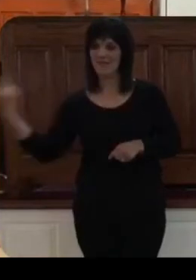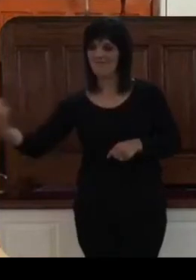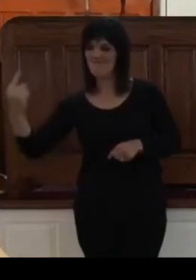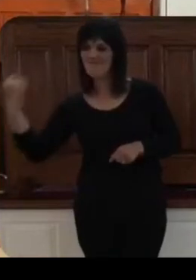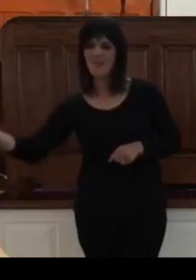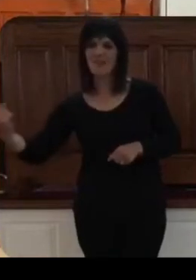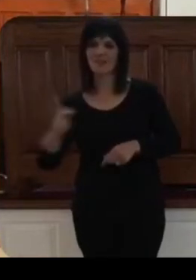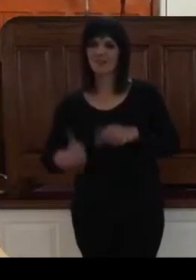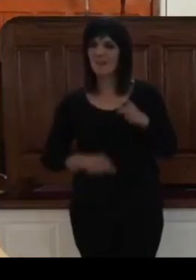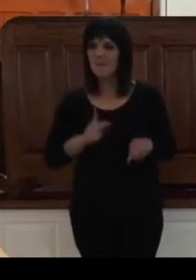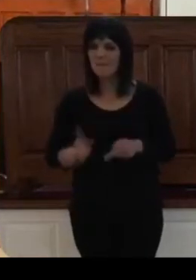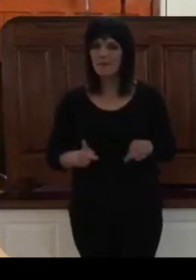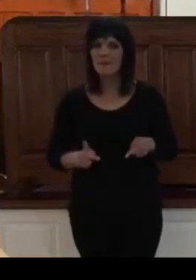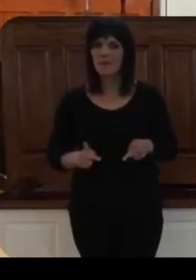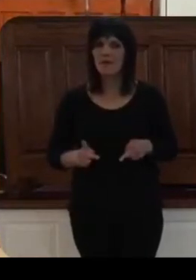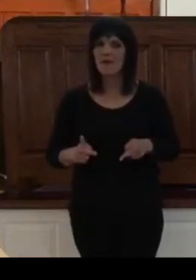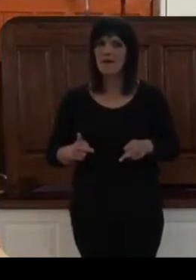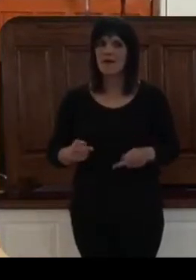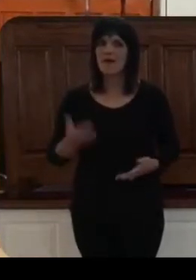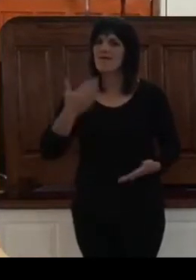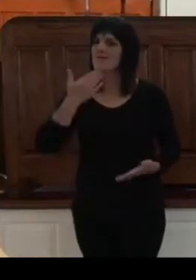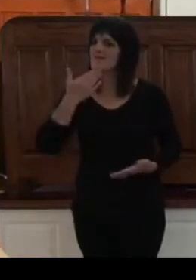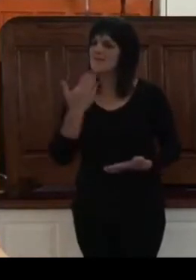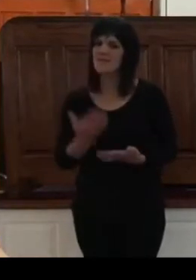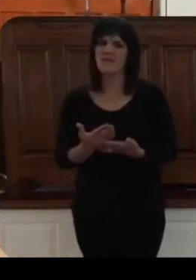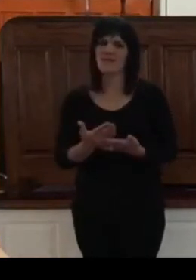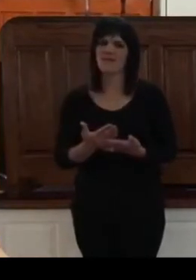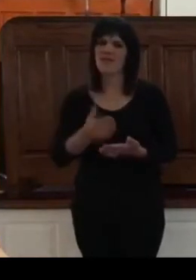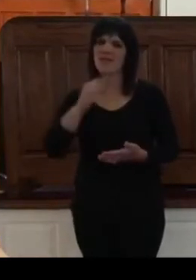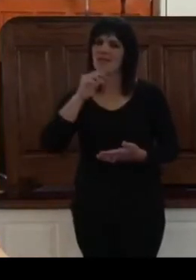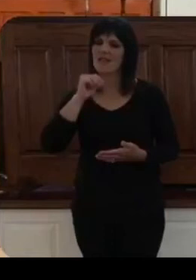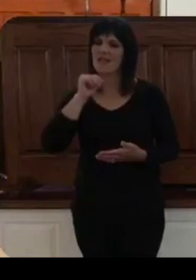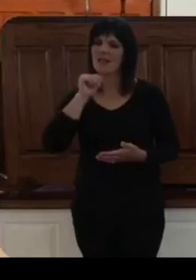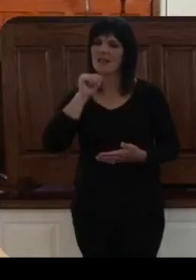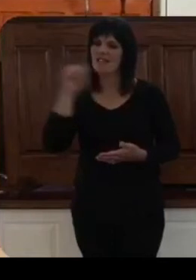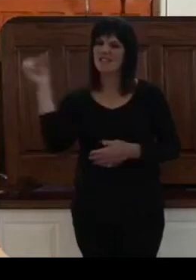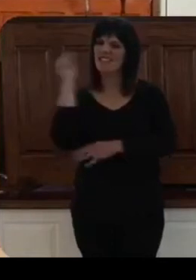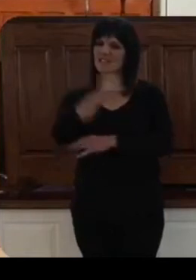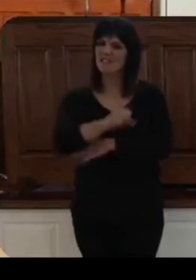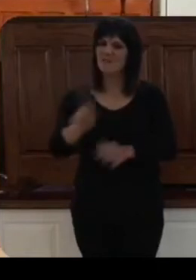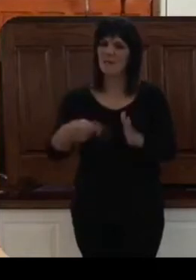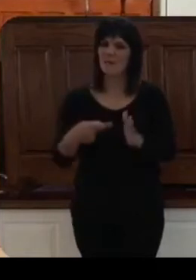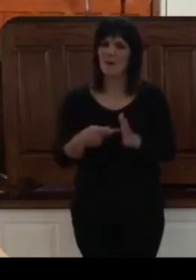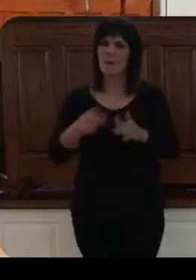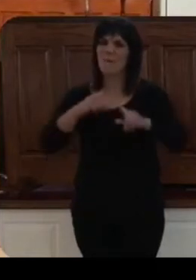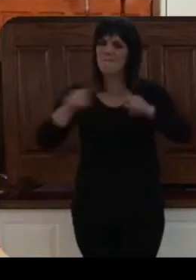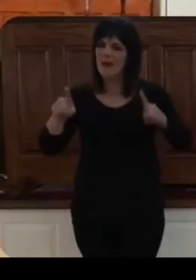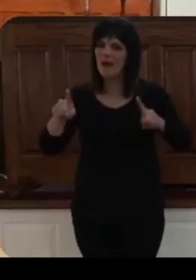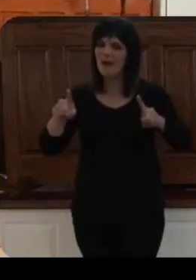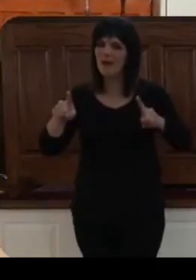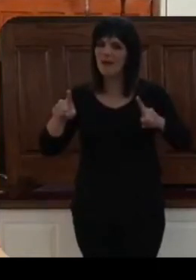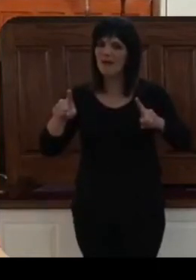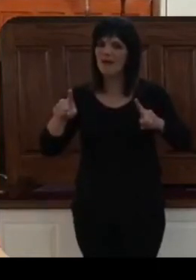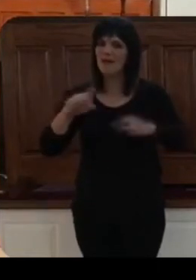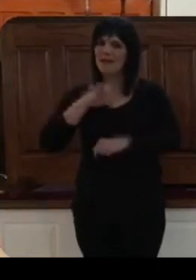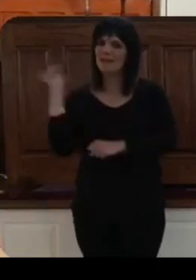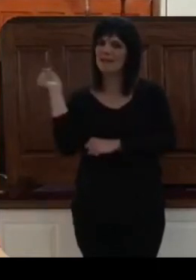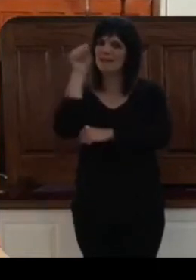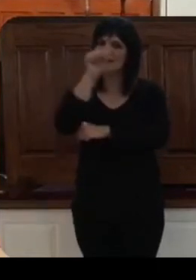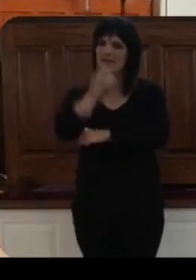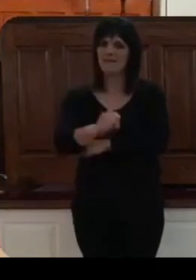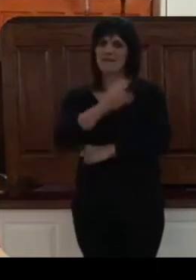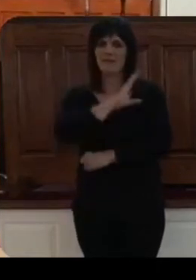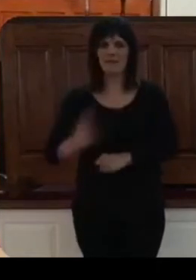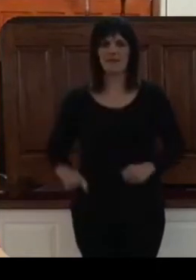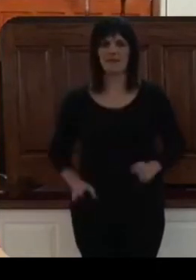alone. Thankfully, it didn't defeat Paul, but it defeats Christians today. Separation and isolation defeats many